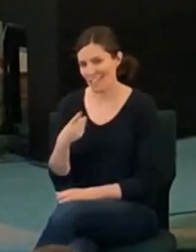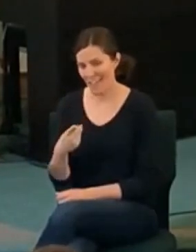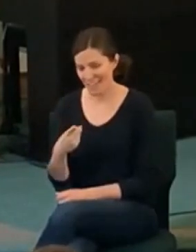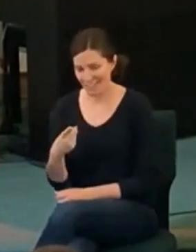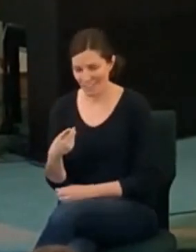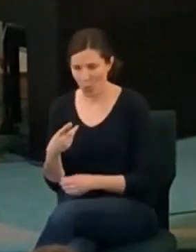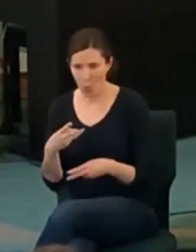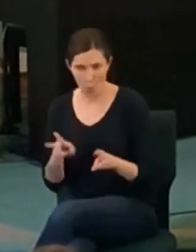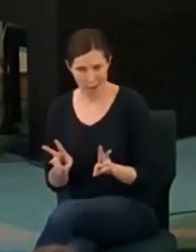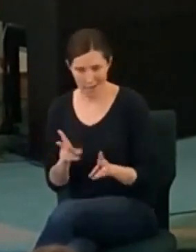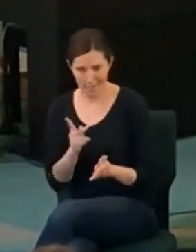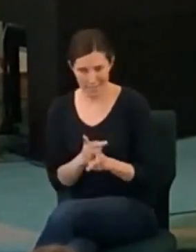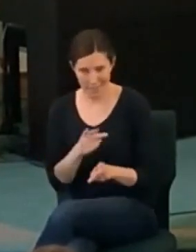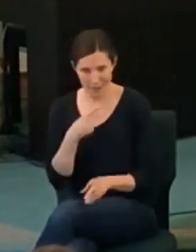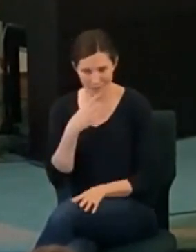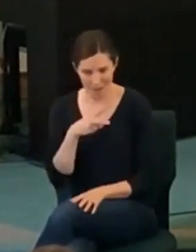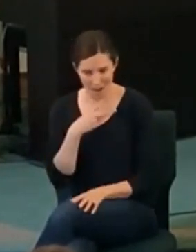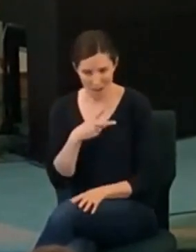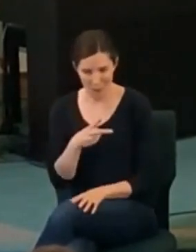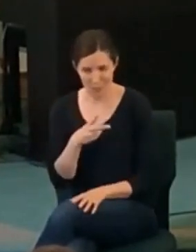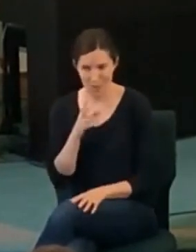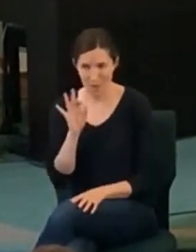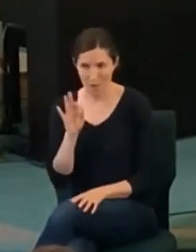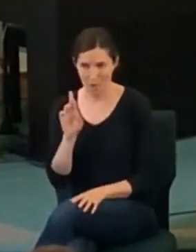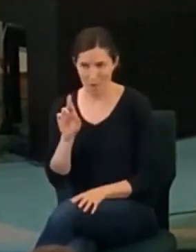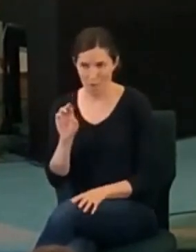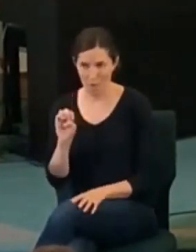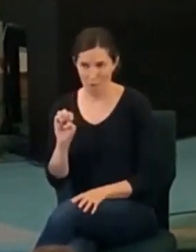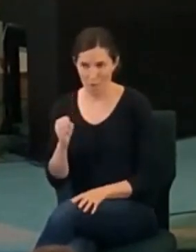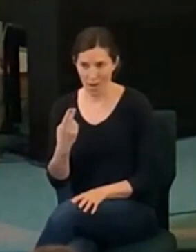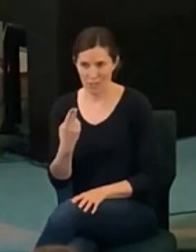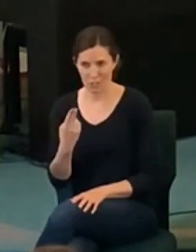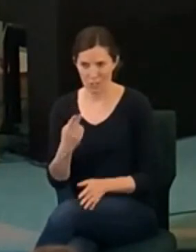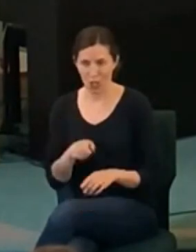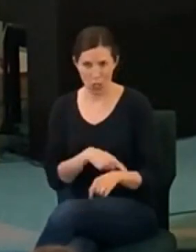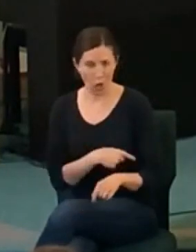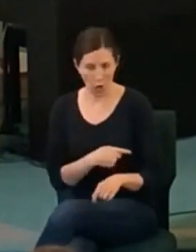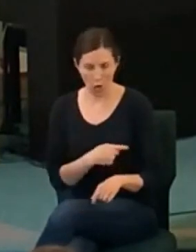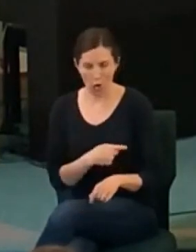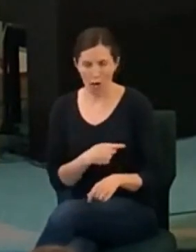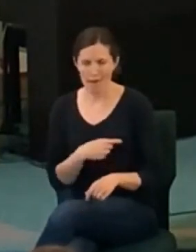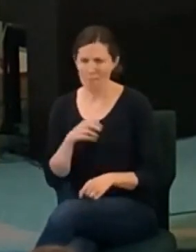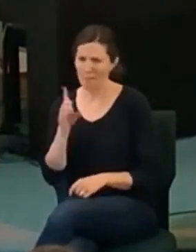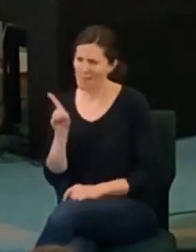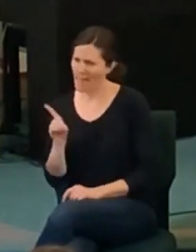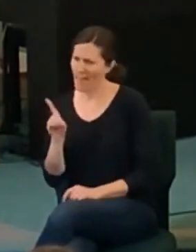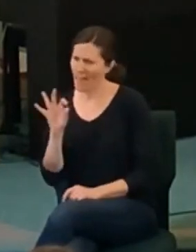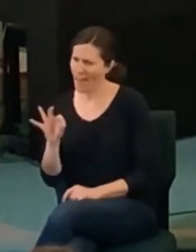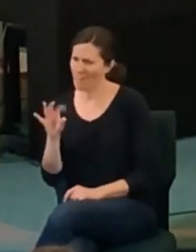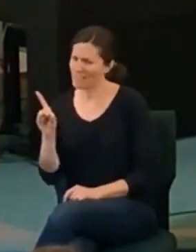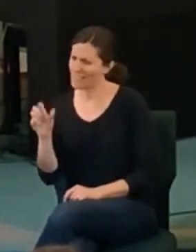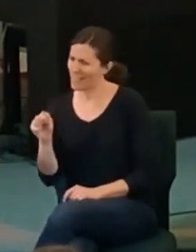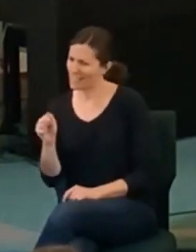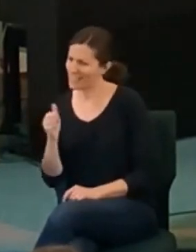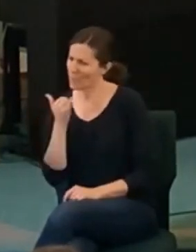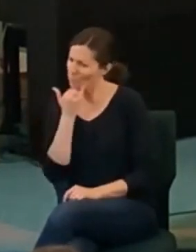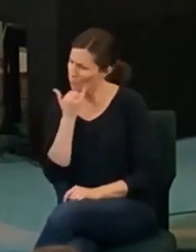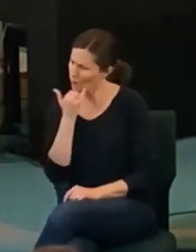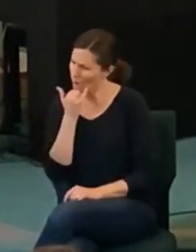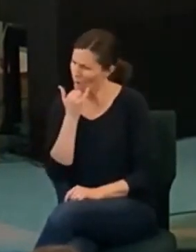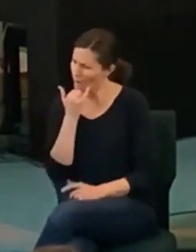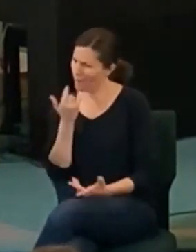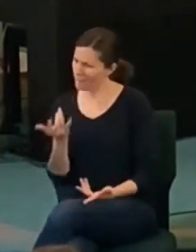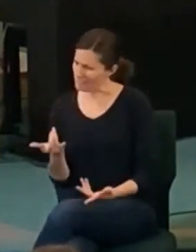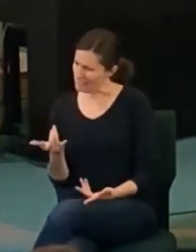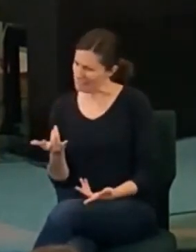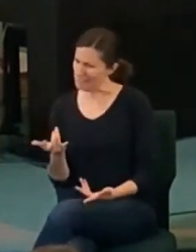lots of people watch, there's some folks that have said to best care for your avocados, you put them in water and you put them in the refrigerator.